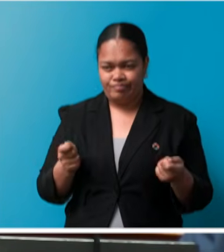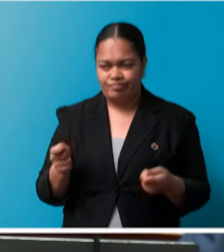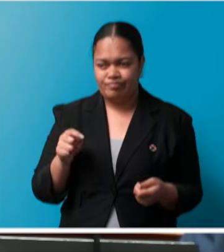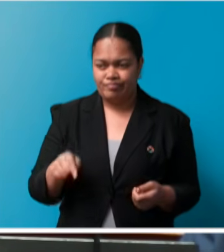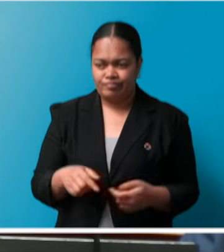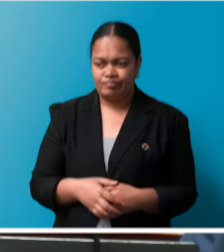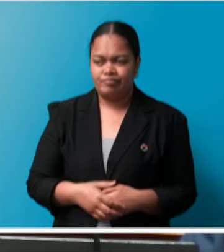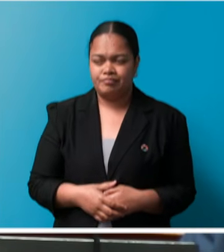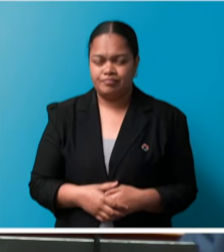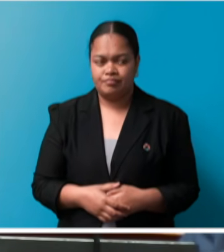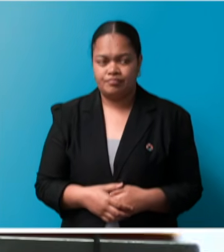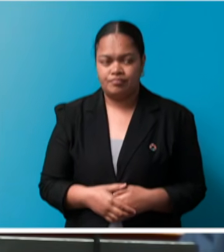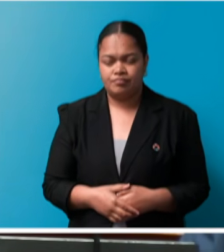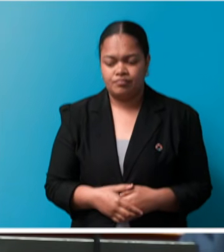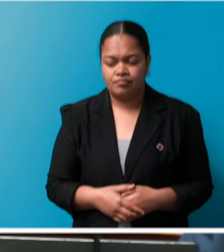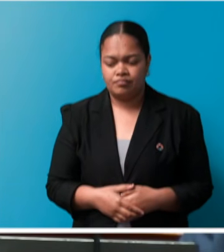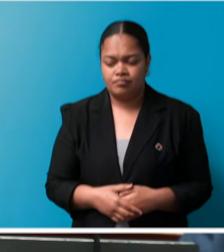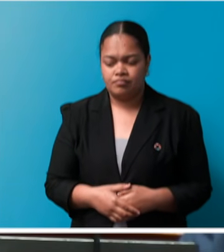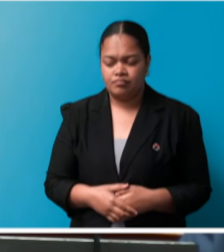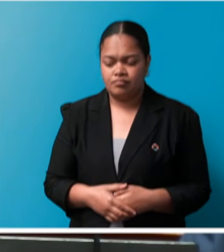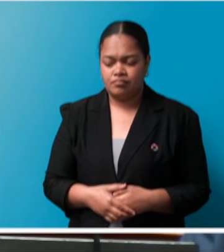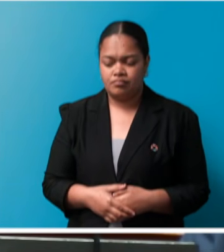no people were wanting to see eye to eye.